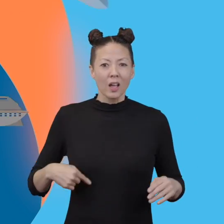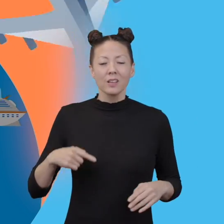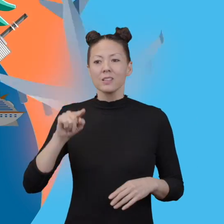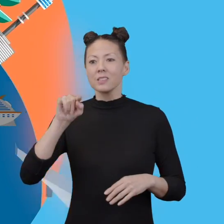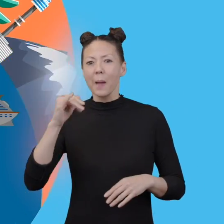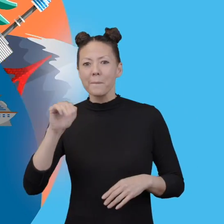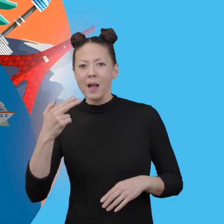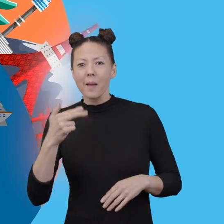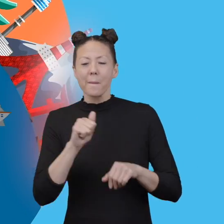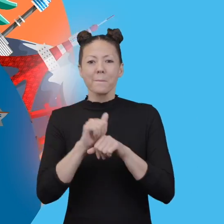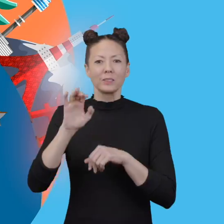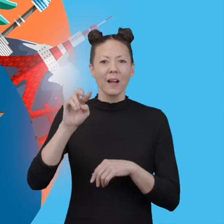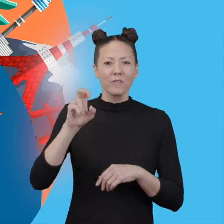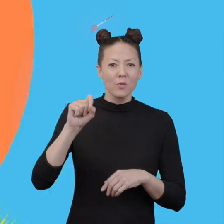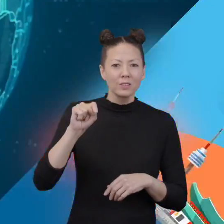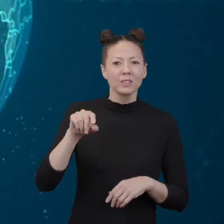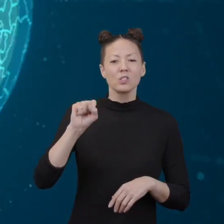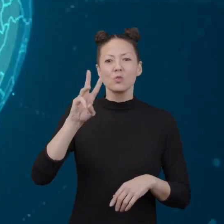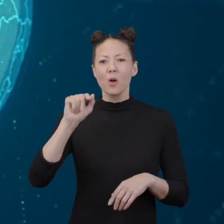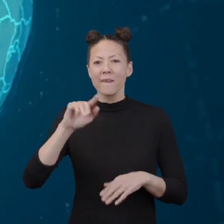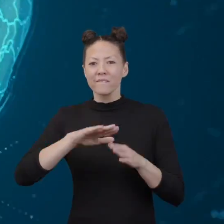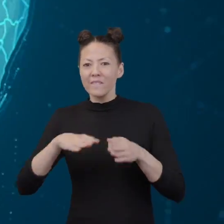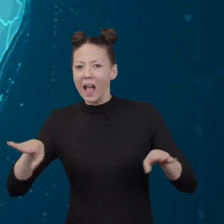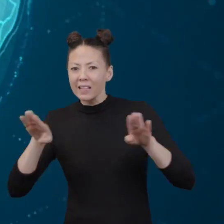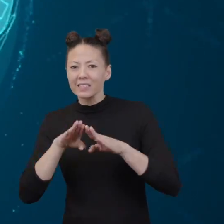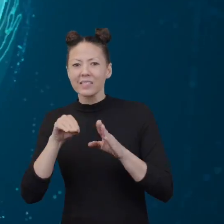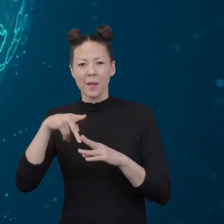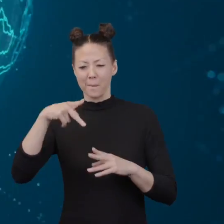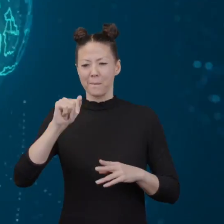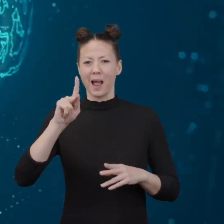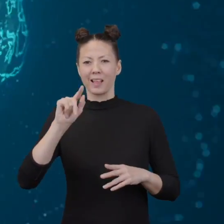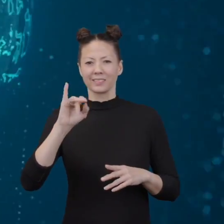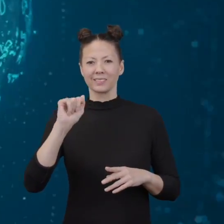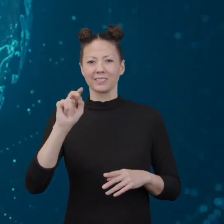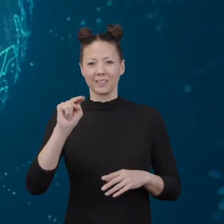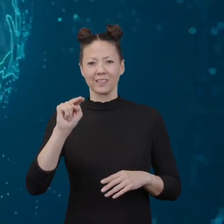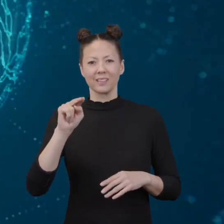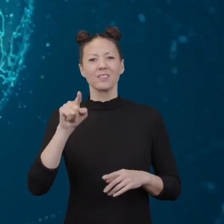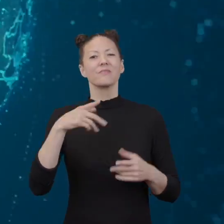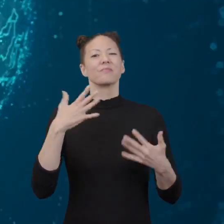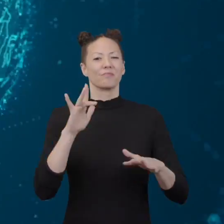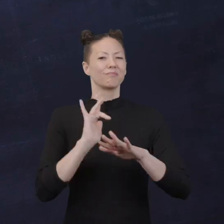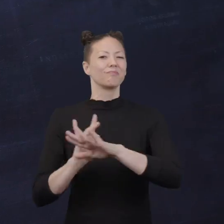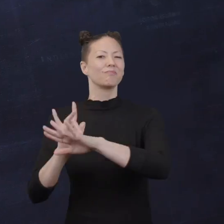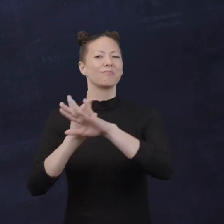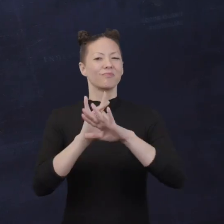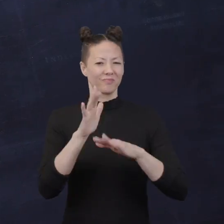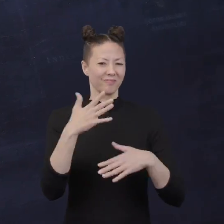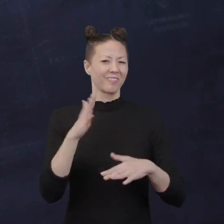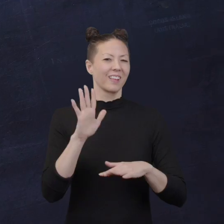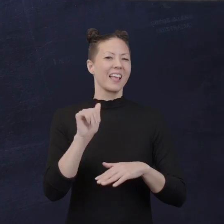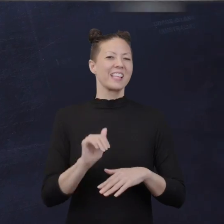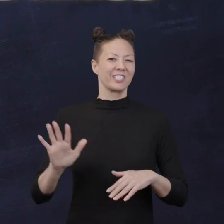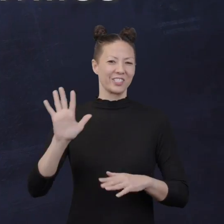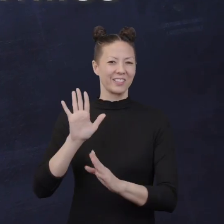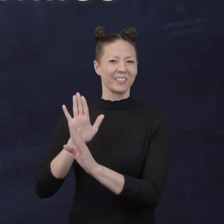Asia. The 2nd largest continent on Earth is Africa, at a